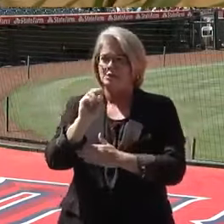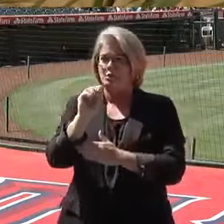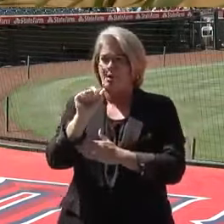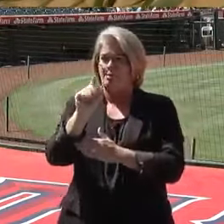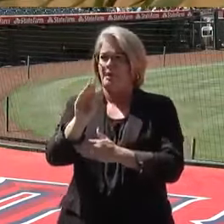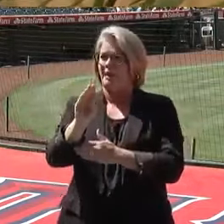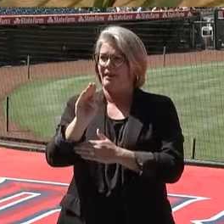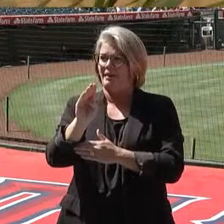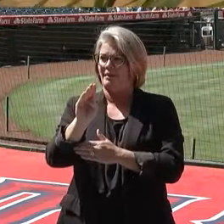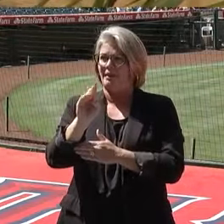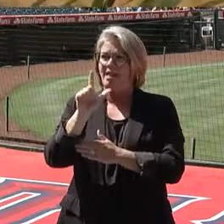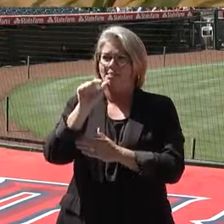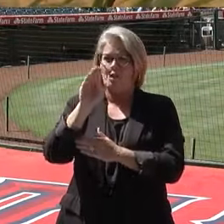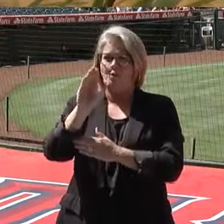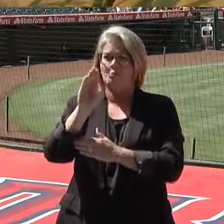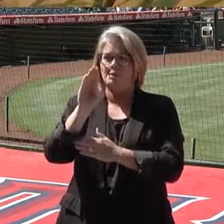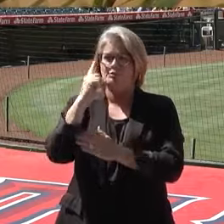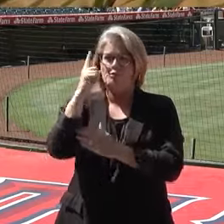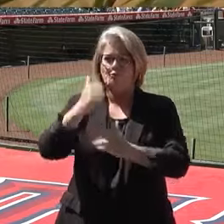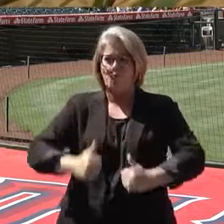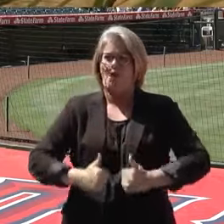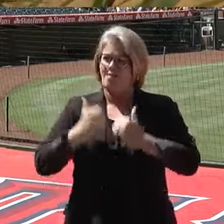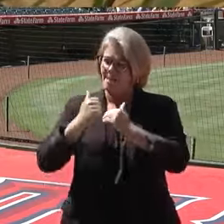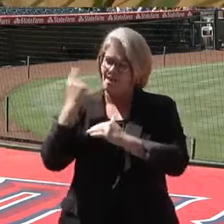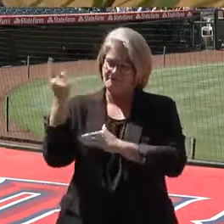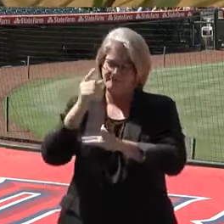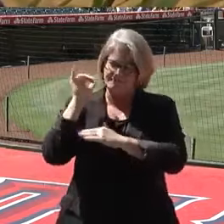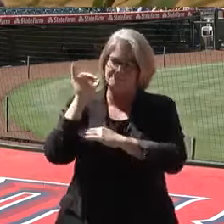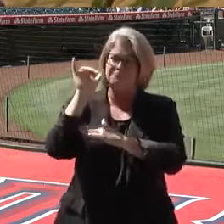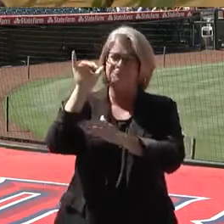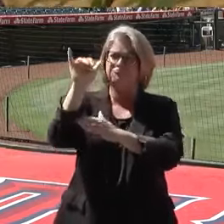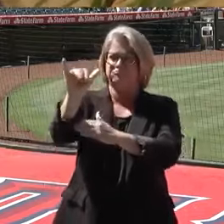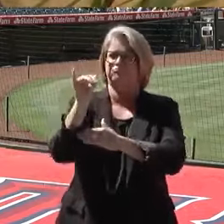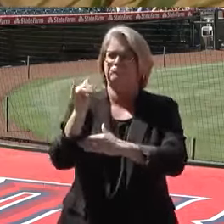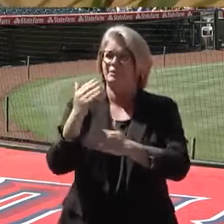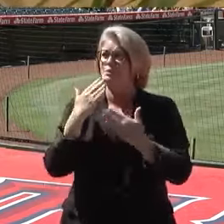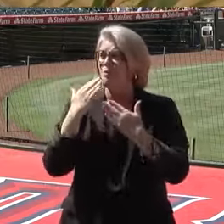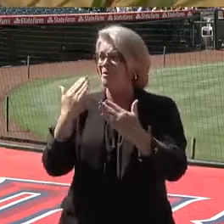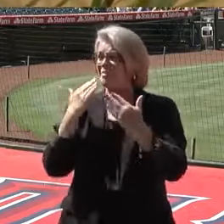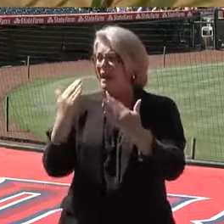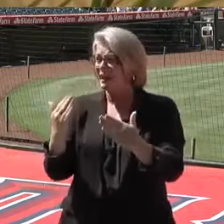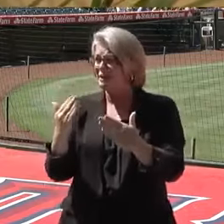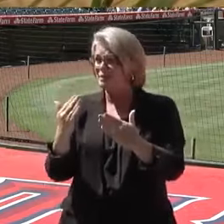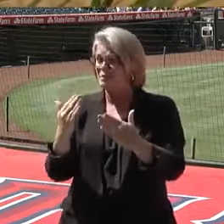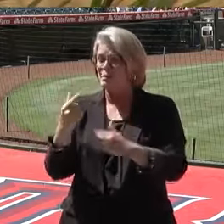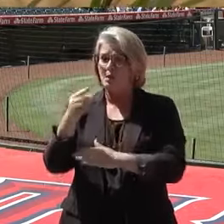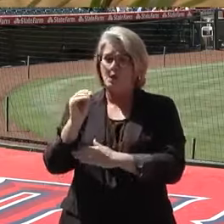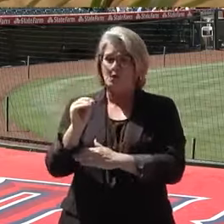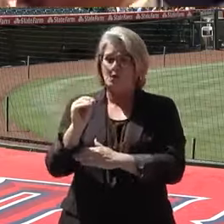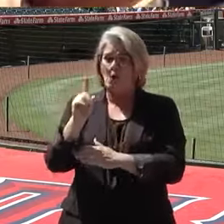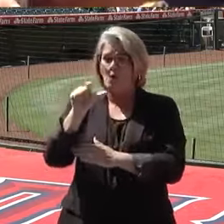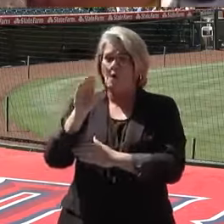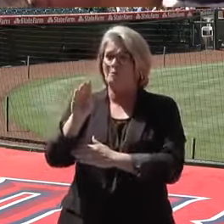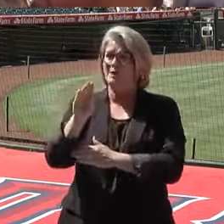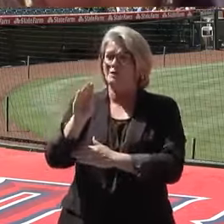life. Thank you. Go Beach. Go class of 2023.